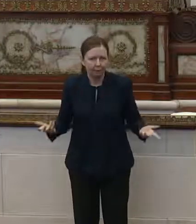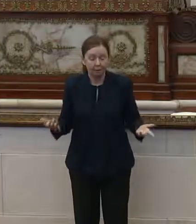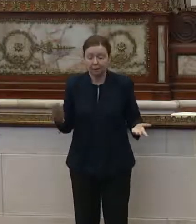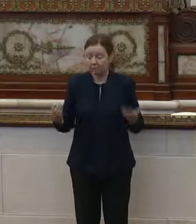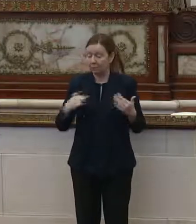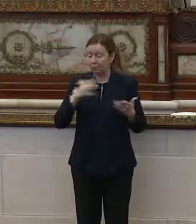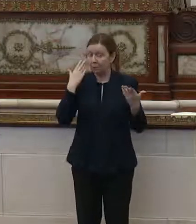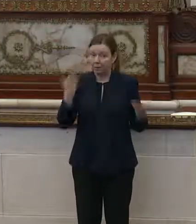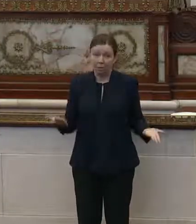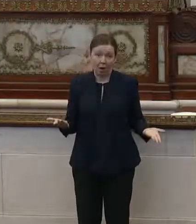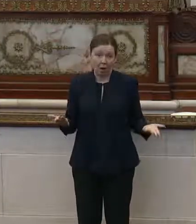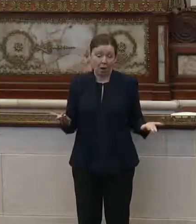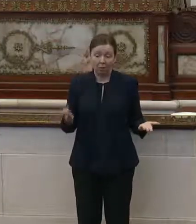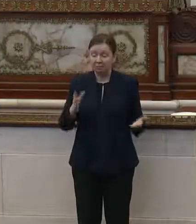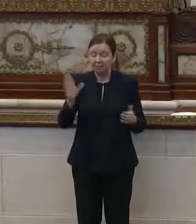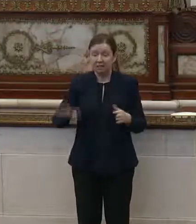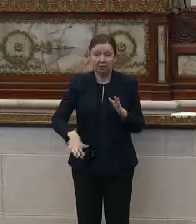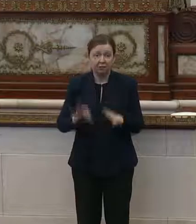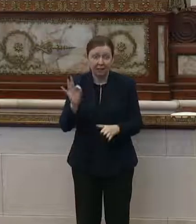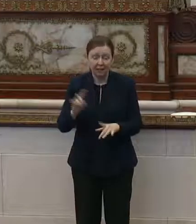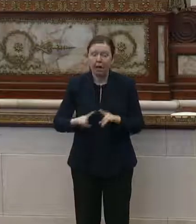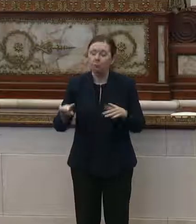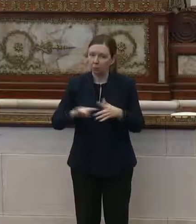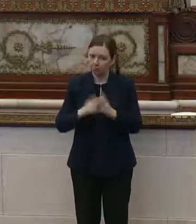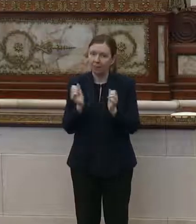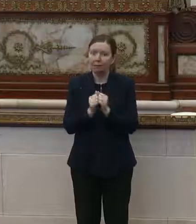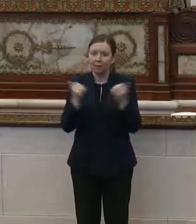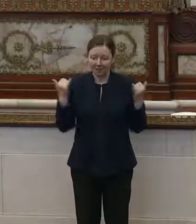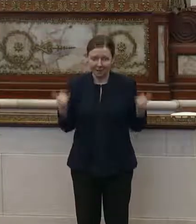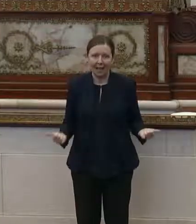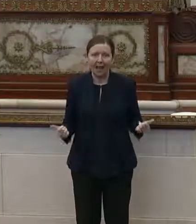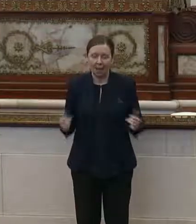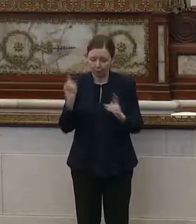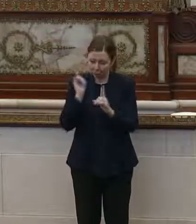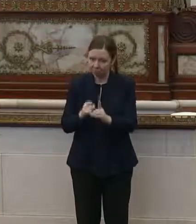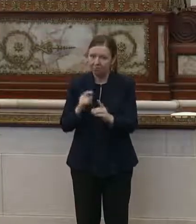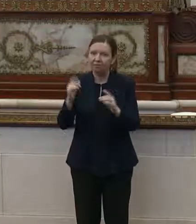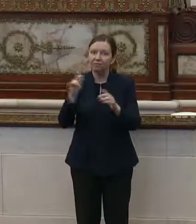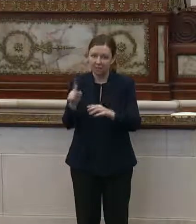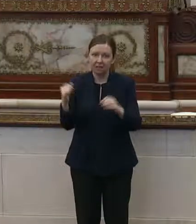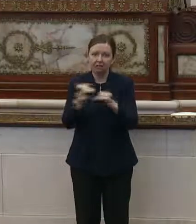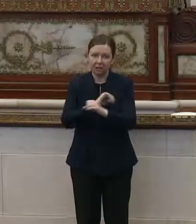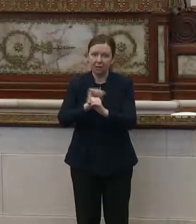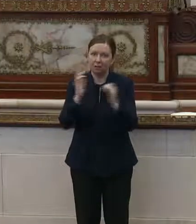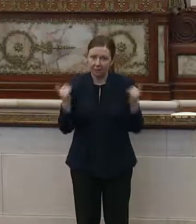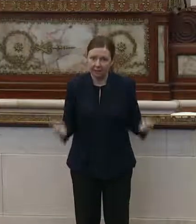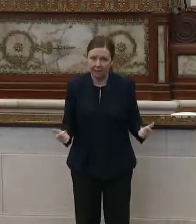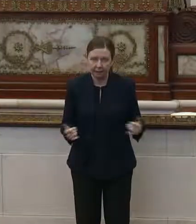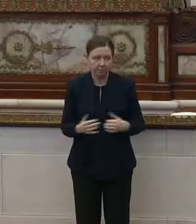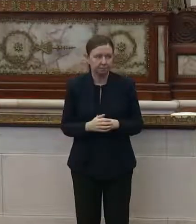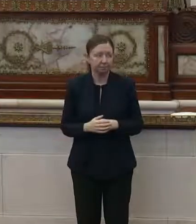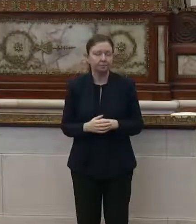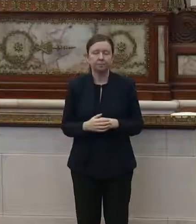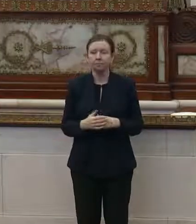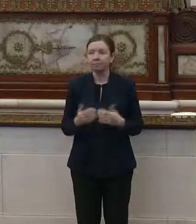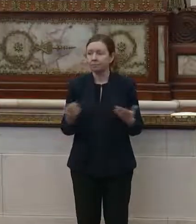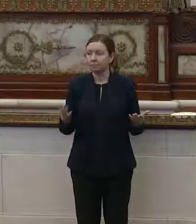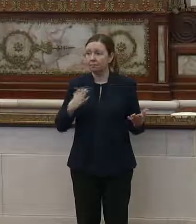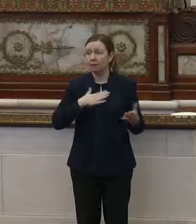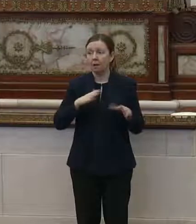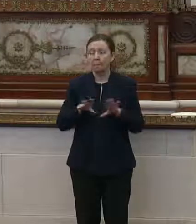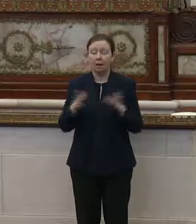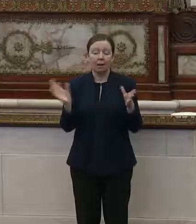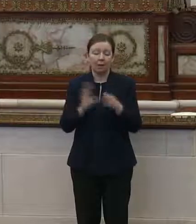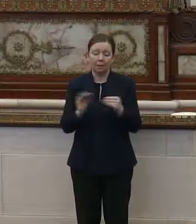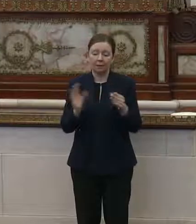never know, but let us begin with this arrangement here and now. Those are my opening comments.